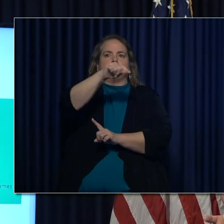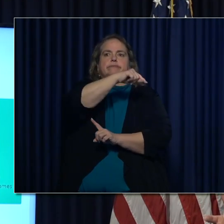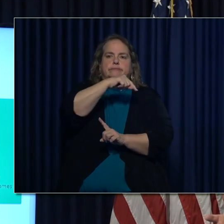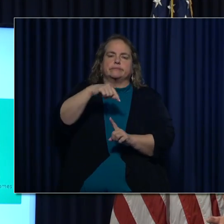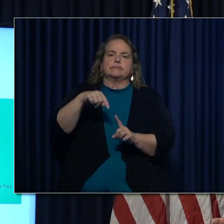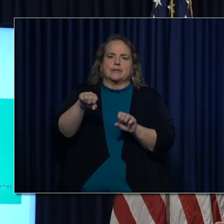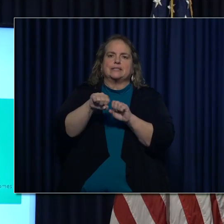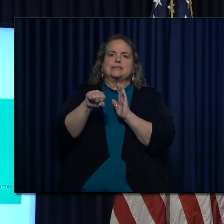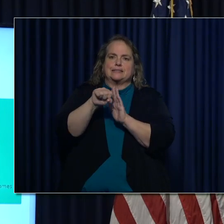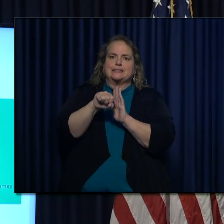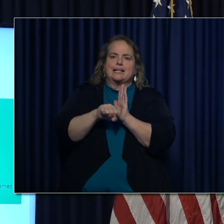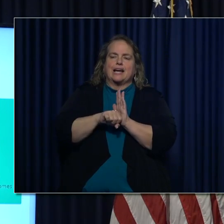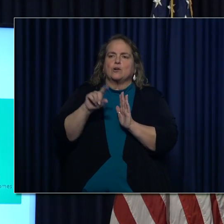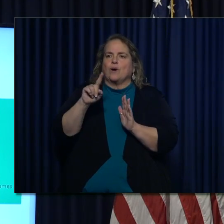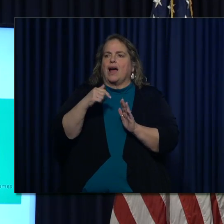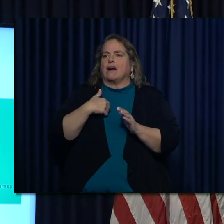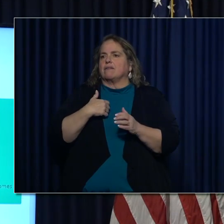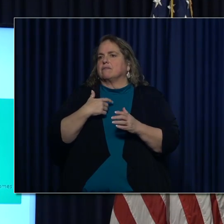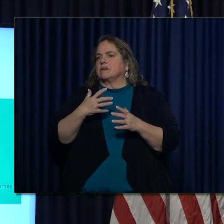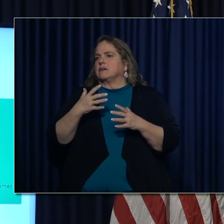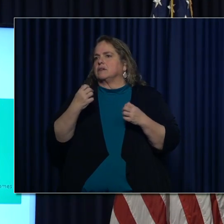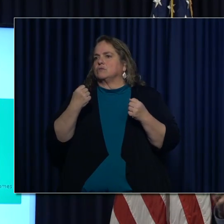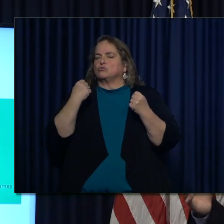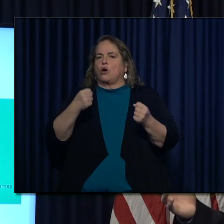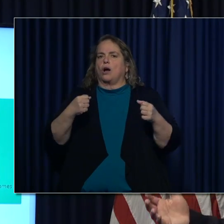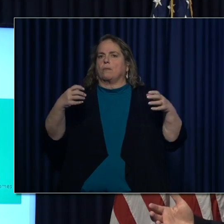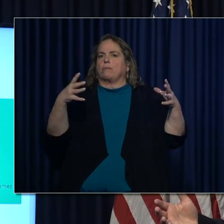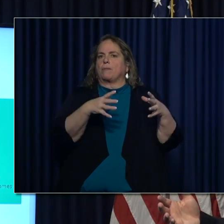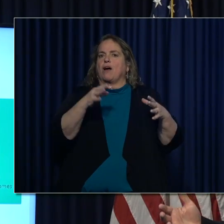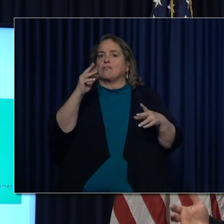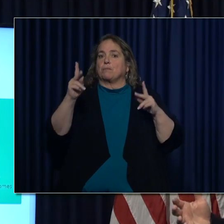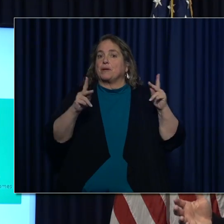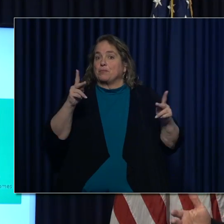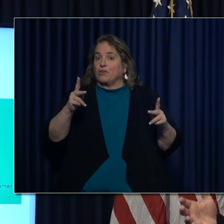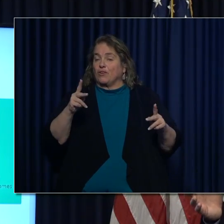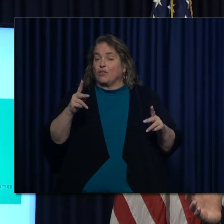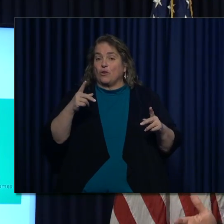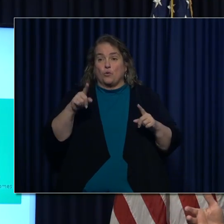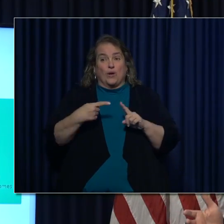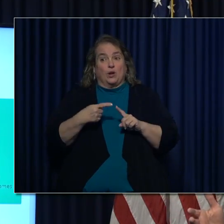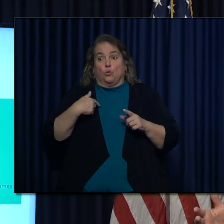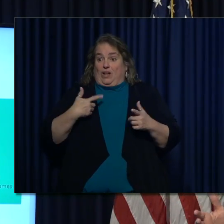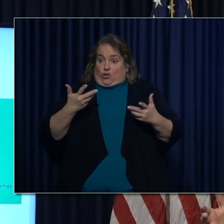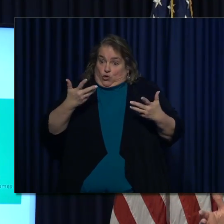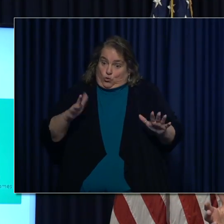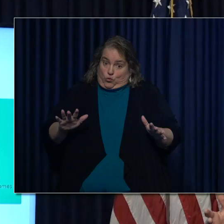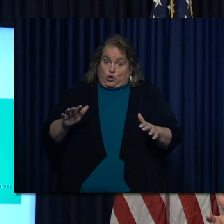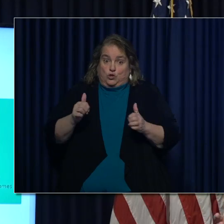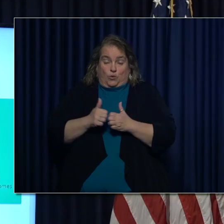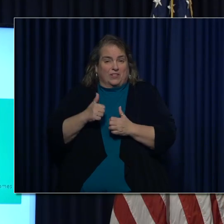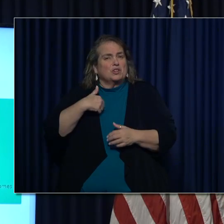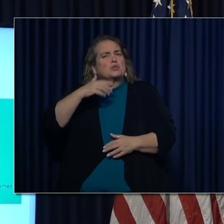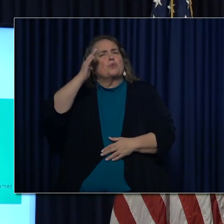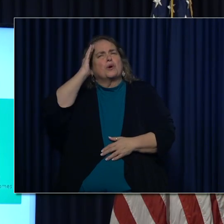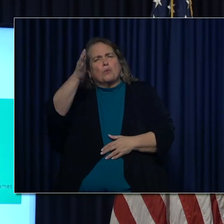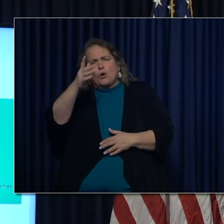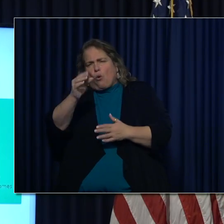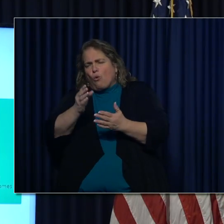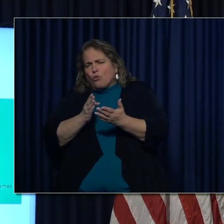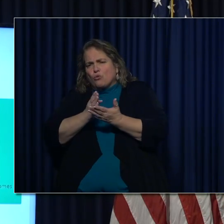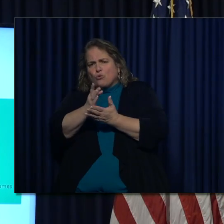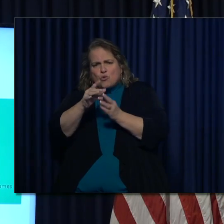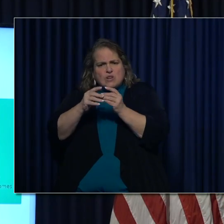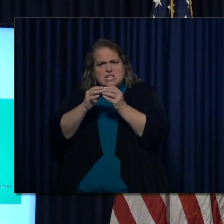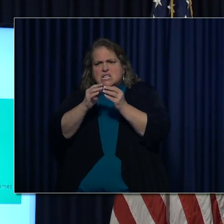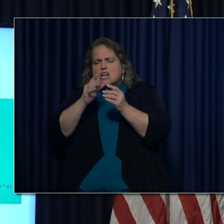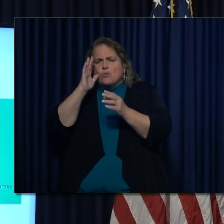where we have a dense population in Kentucky, by the time we're fully through with this, and we will, we'll get to the other side. We should